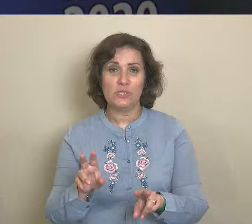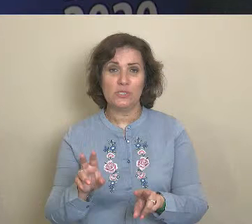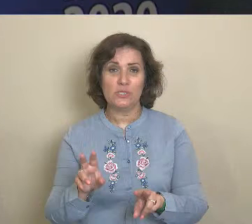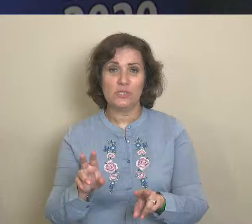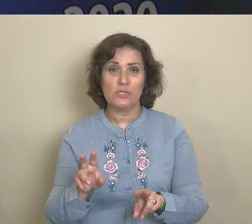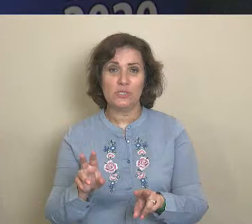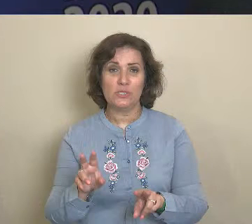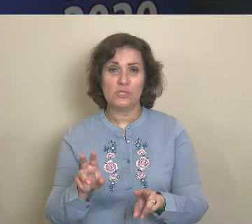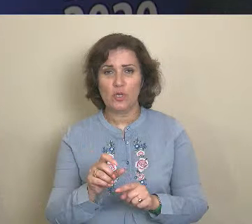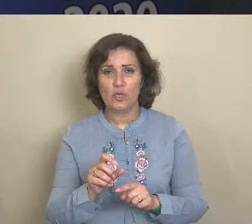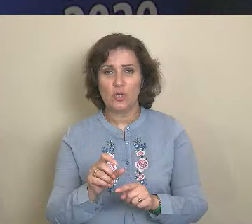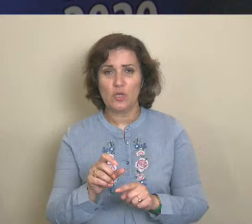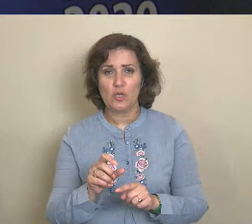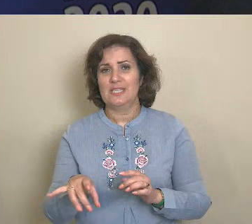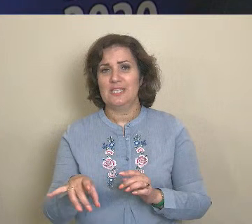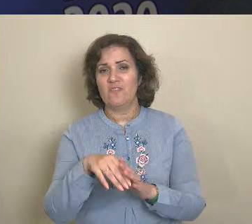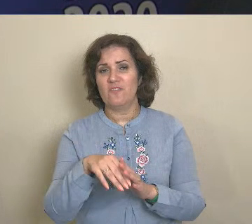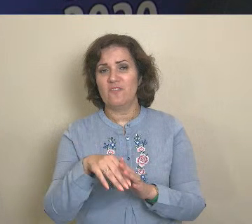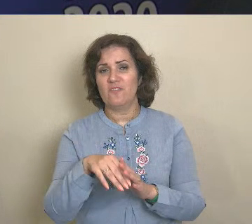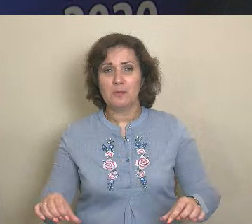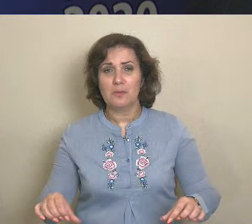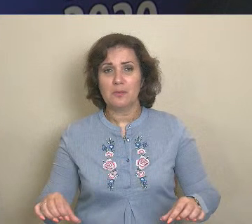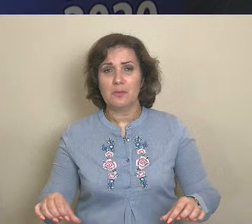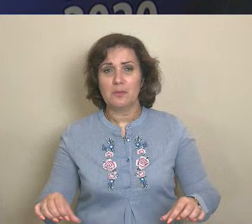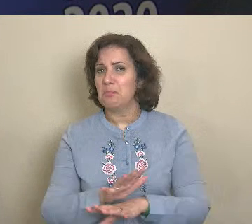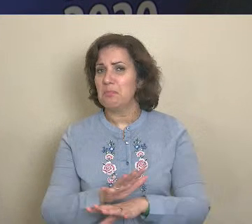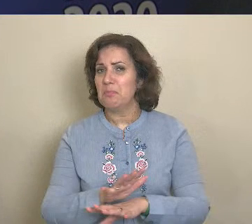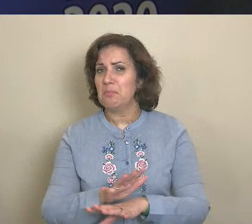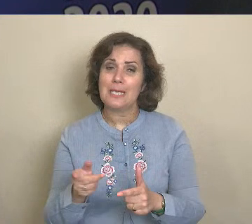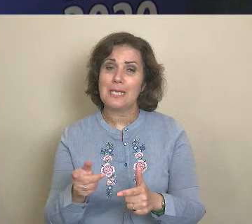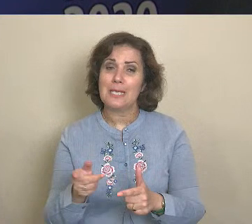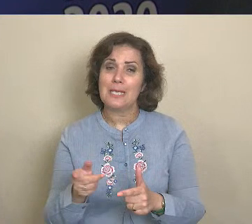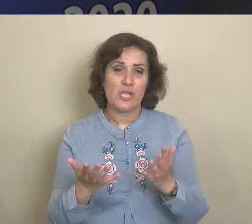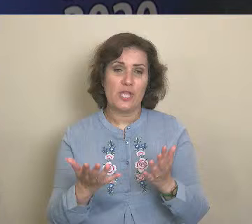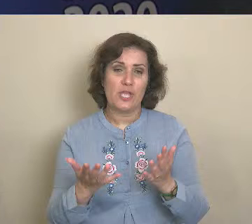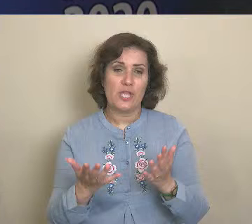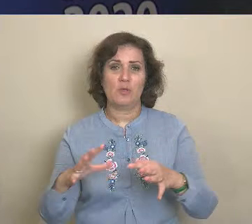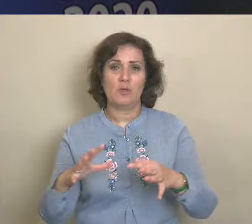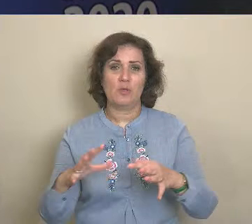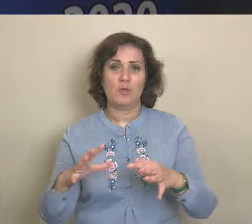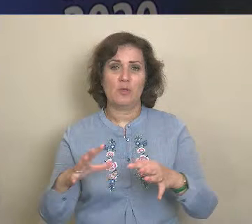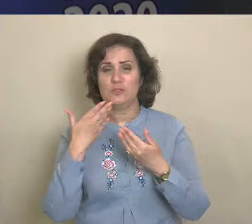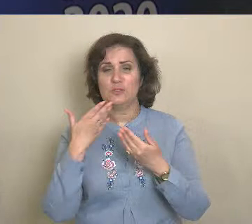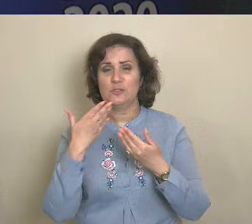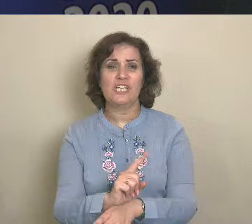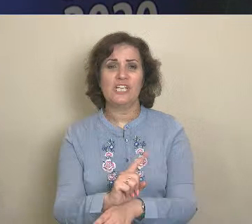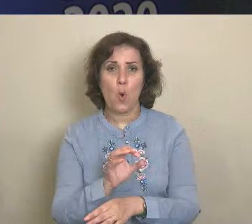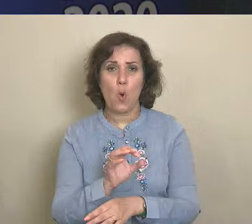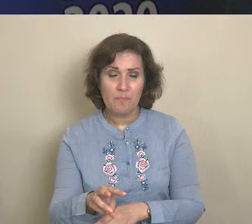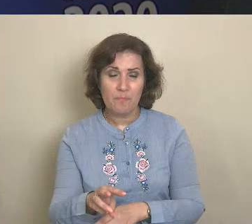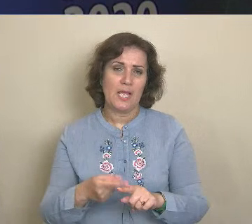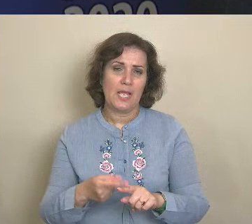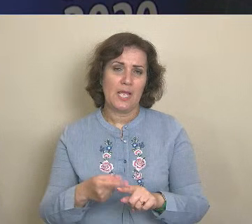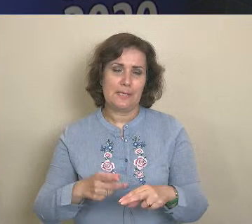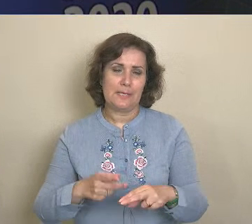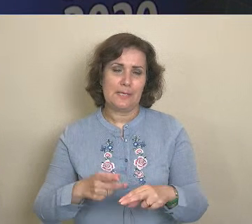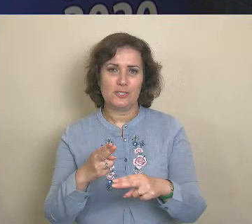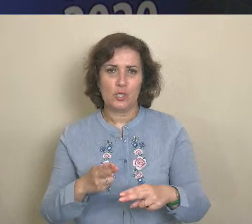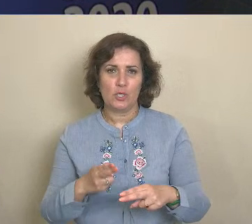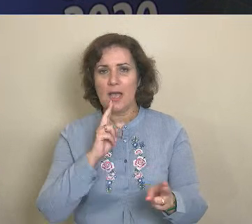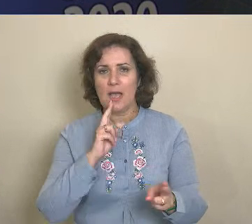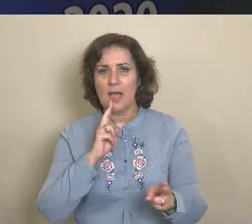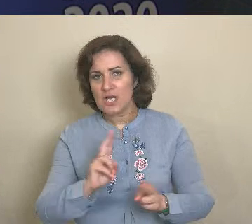receive the mandate and status just because the respective TSCs didn't have any meetings, or if they did, the quorum